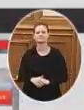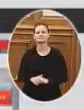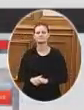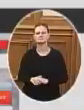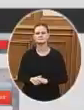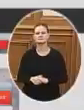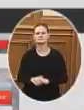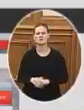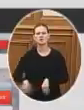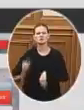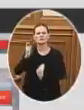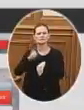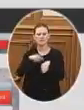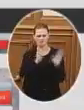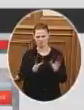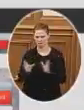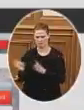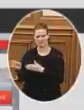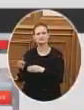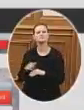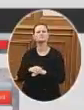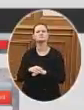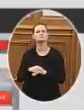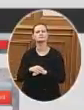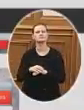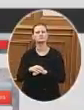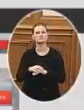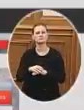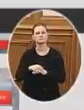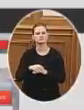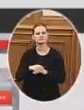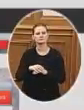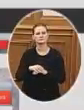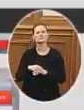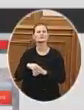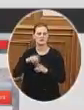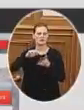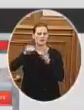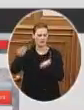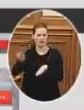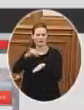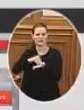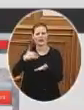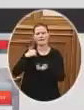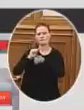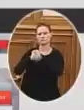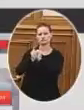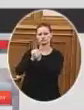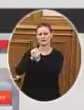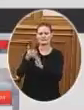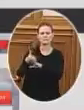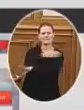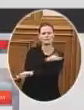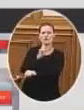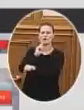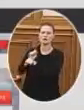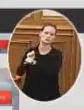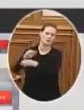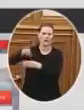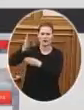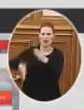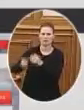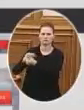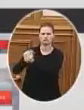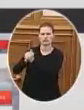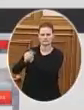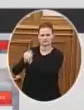The timeline of the America's Cup includes those World Series races I mentioned. They're races that allow the different teams, and I believe